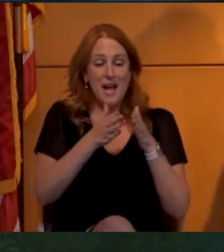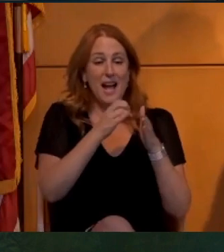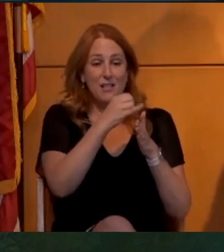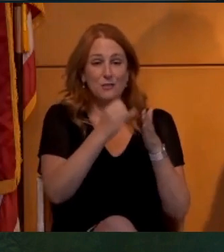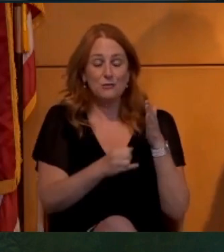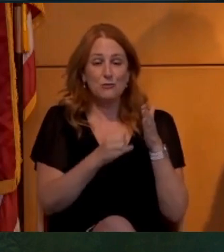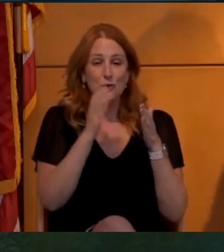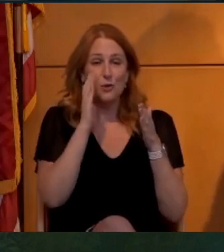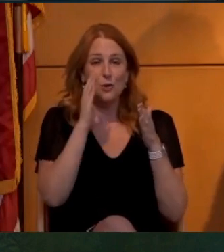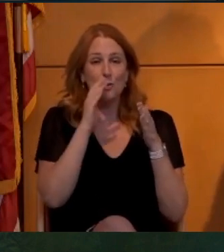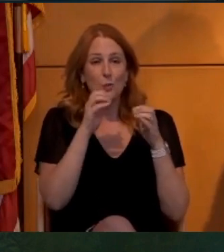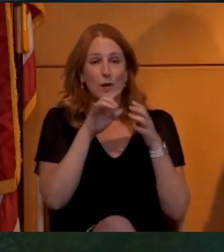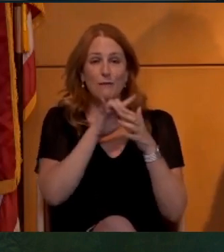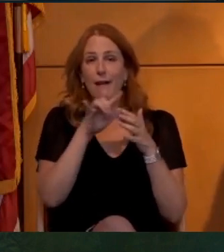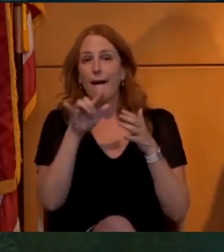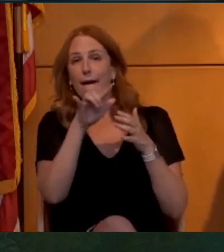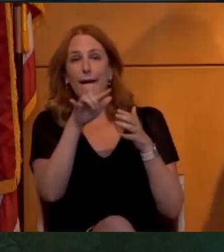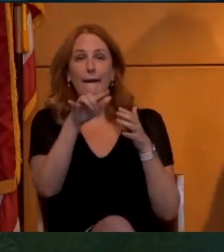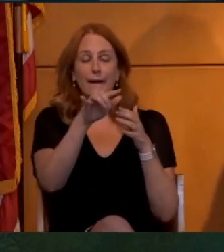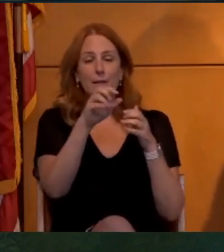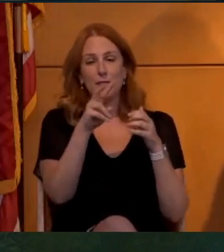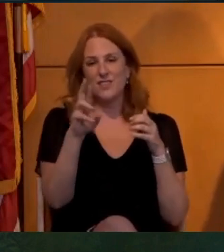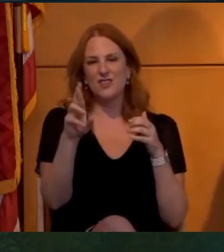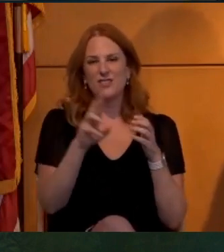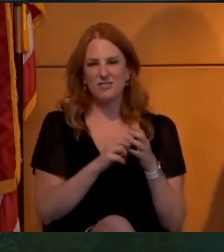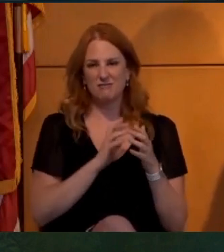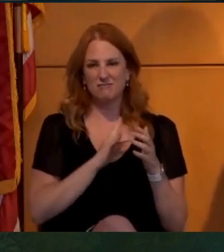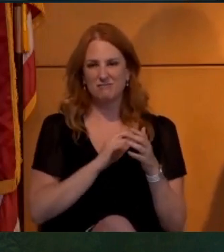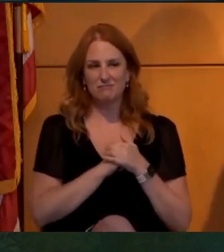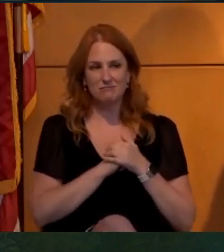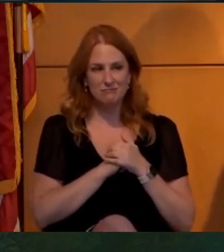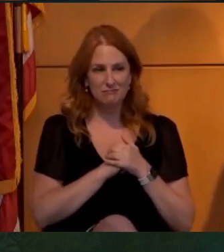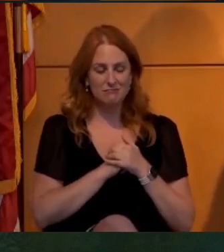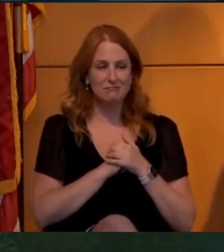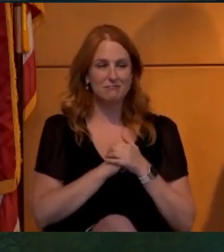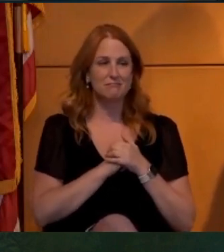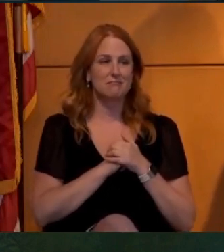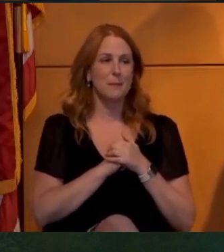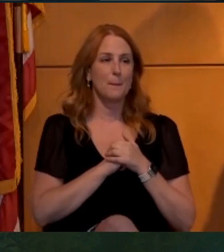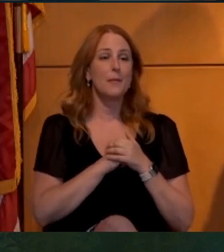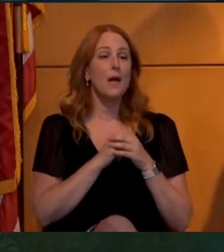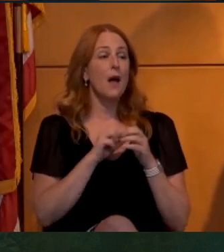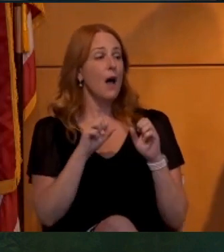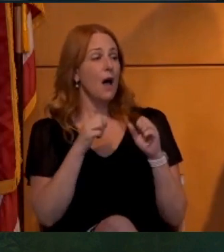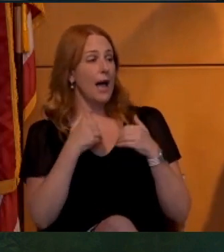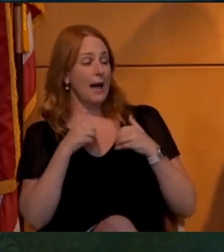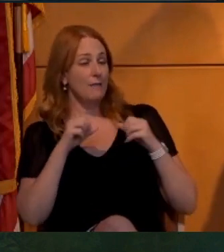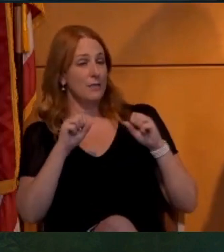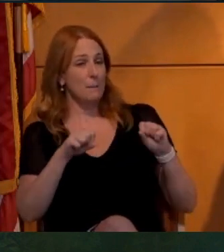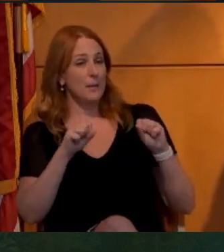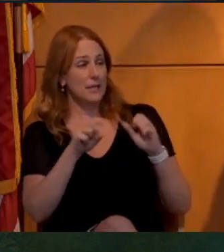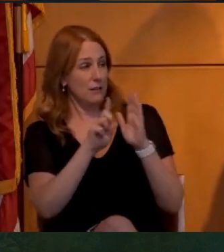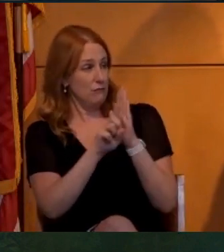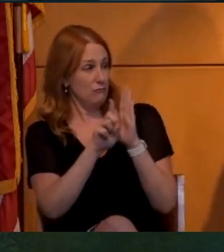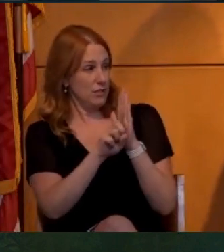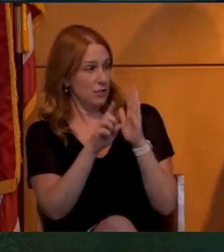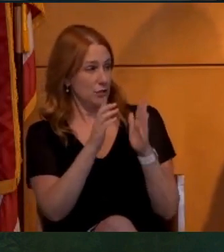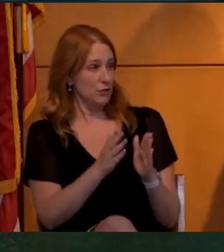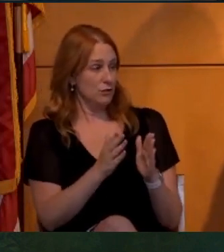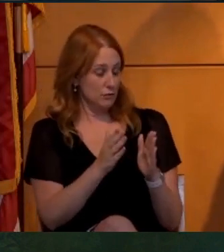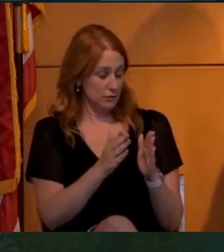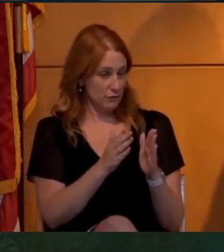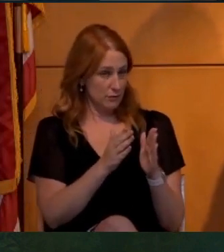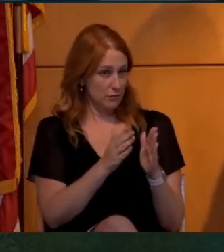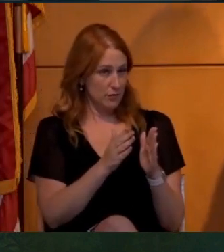will fly in virtual reality. We also have the ability for researchers